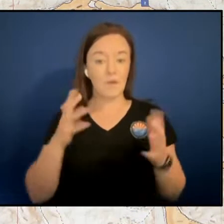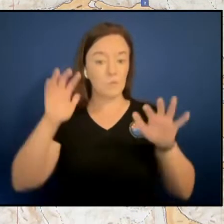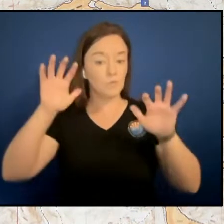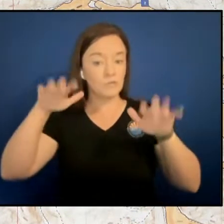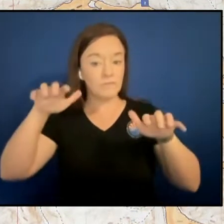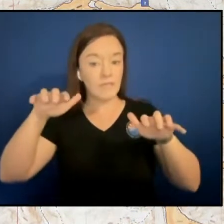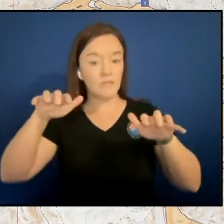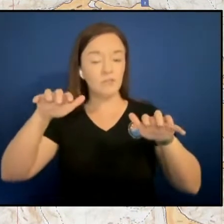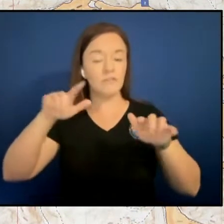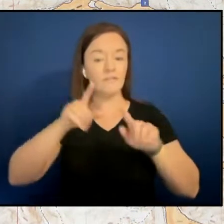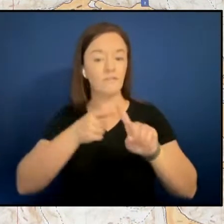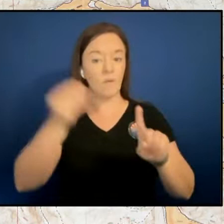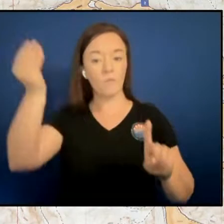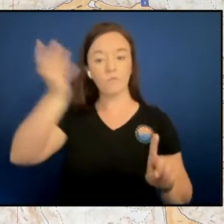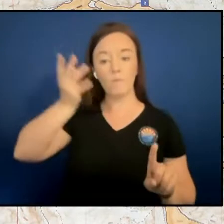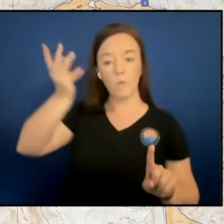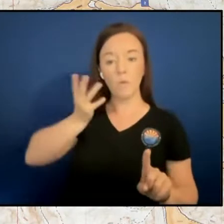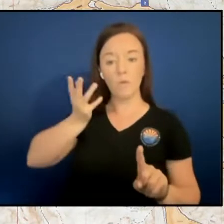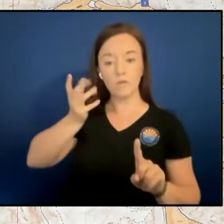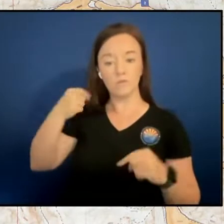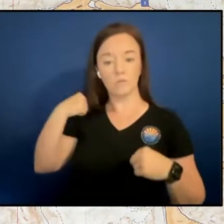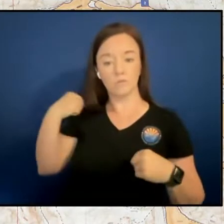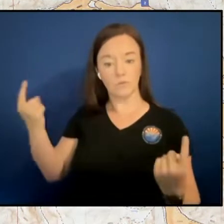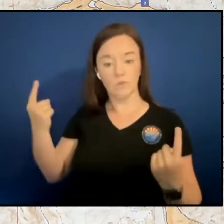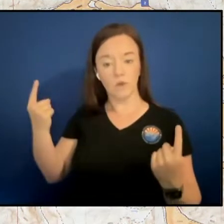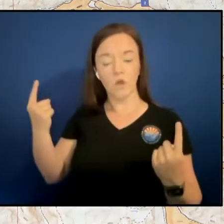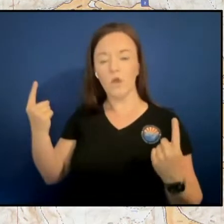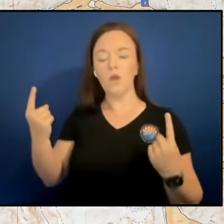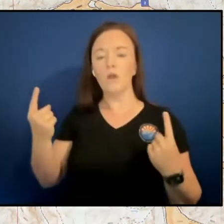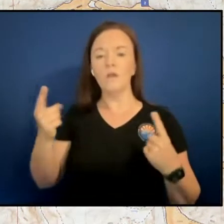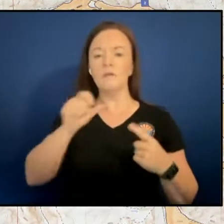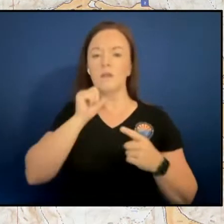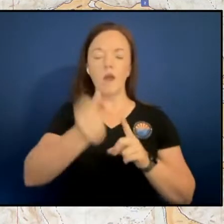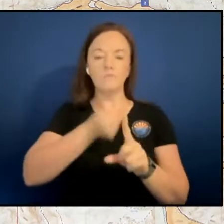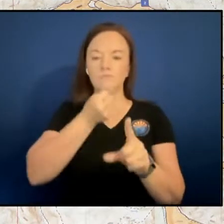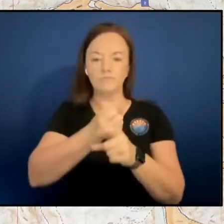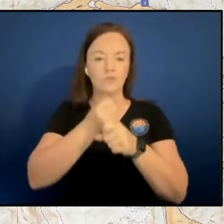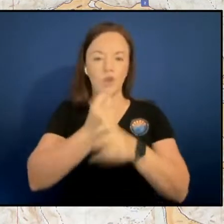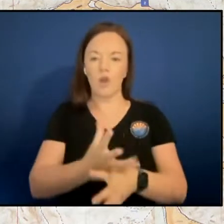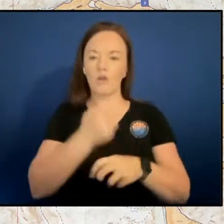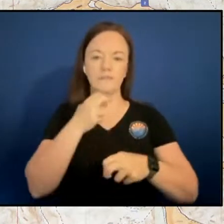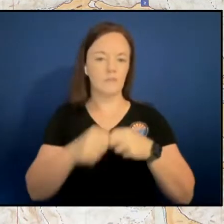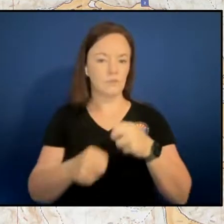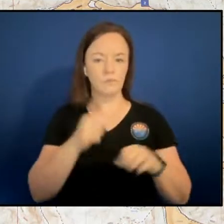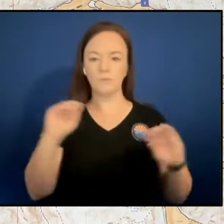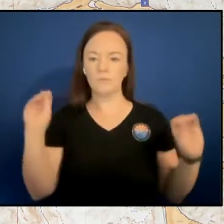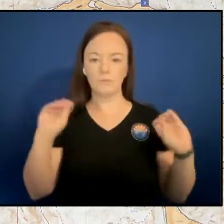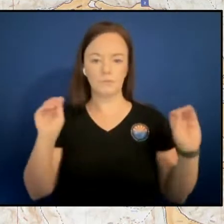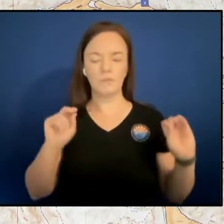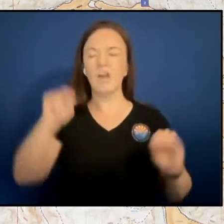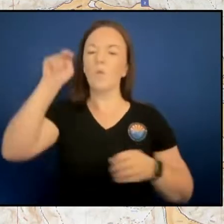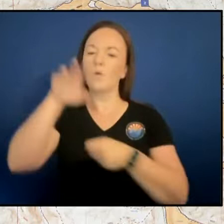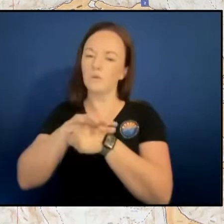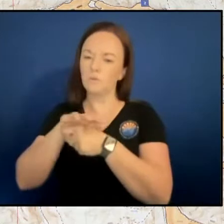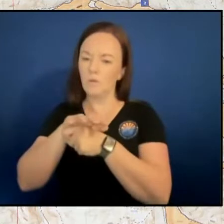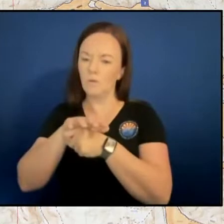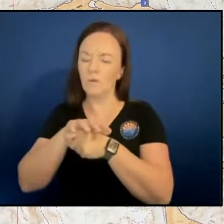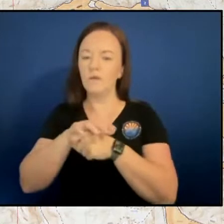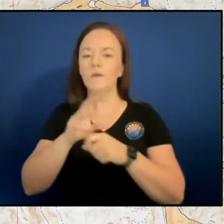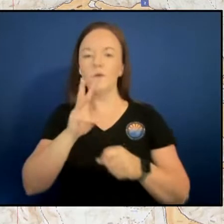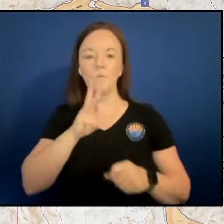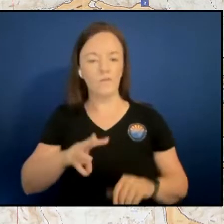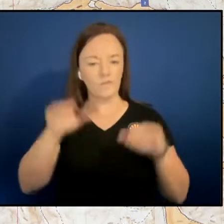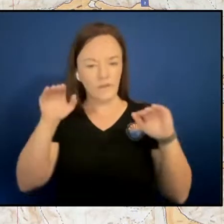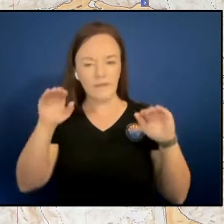reports I have heard so far, hadn't led to any issues. We know it hadn't led to any issues on the north zone as far as with flooding